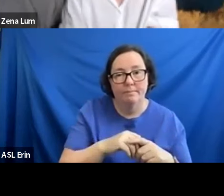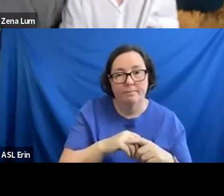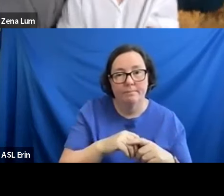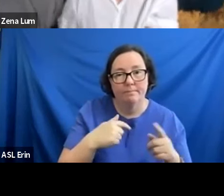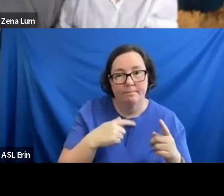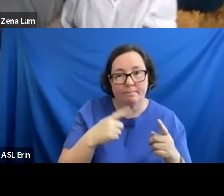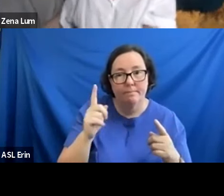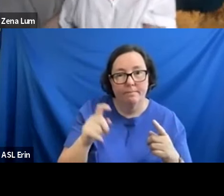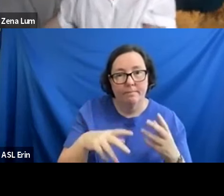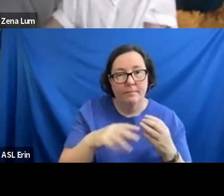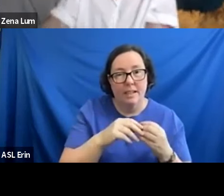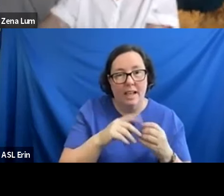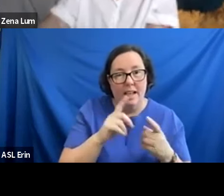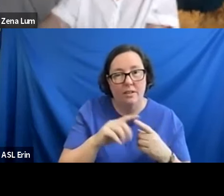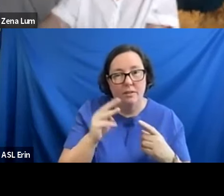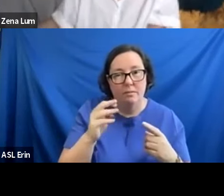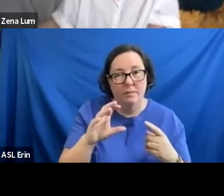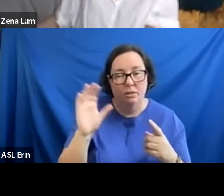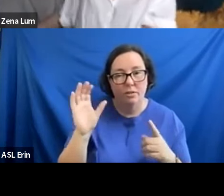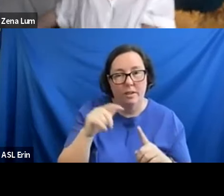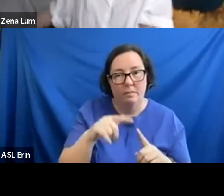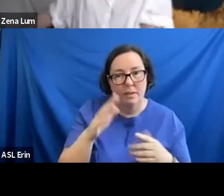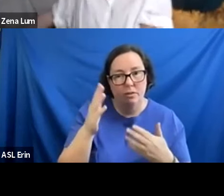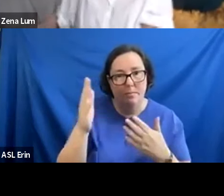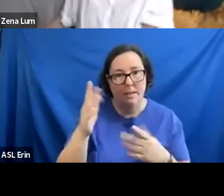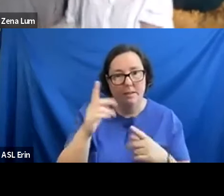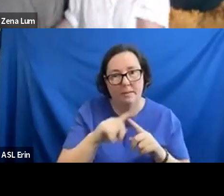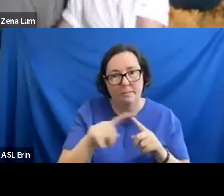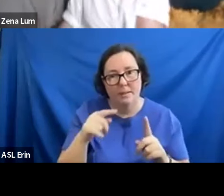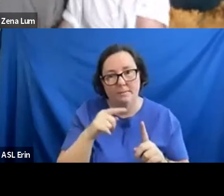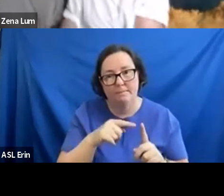suppose to add a little bit on to Mr. Contopasis's recommendations,